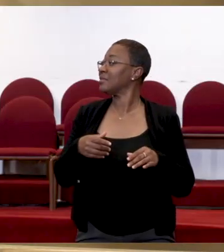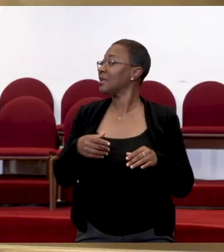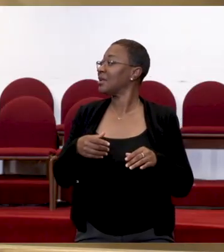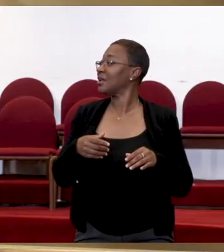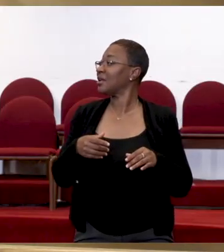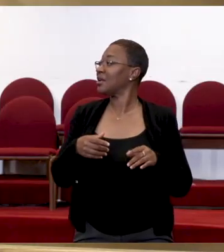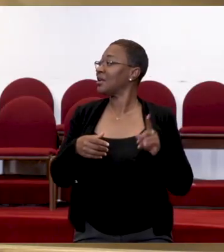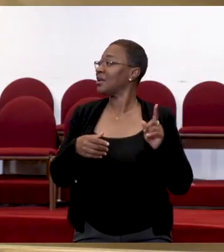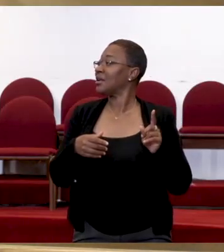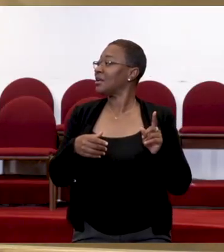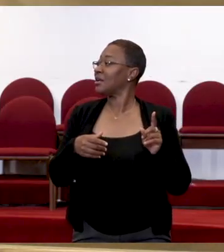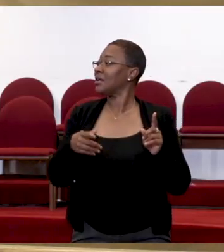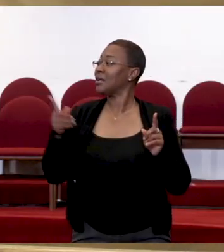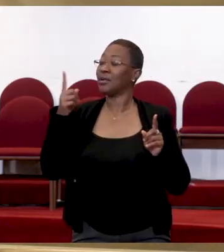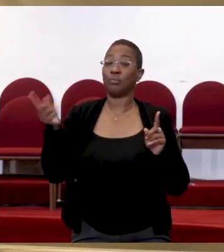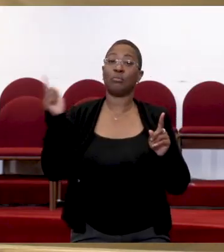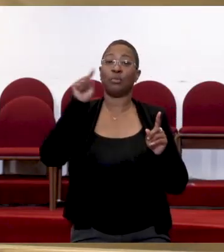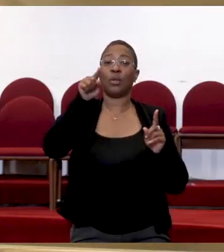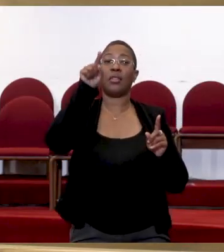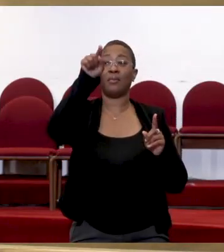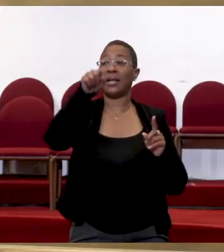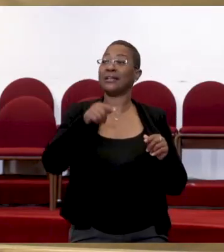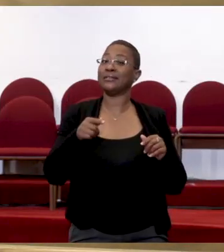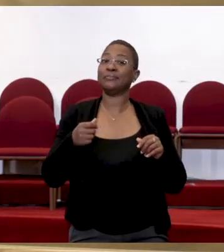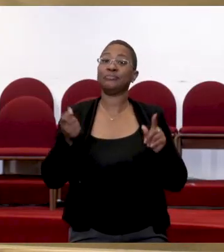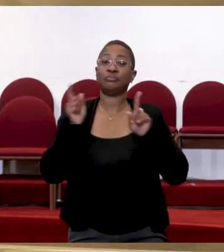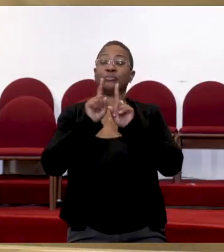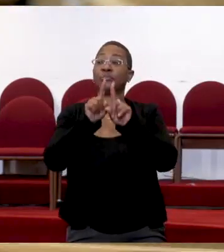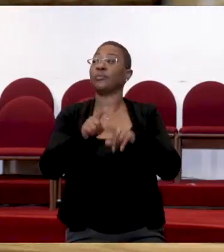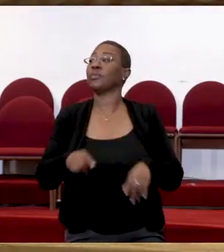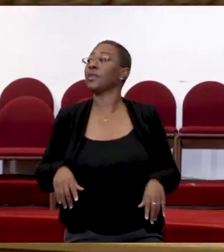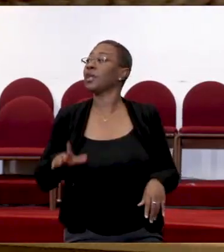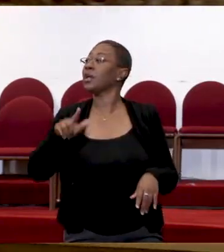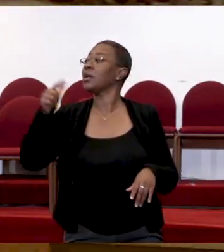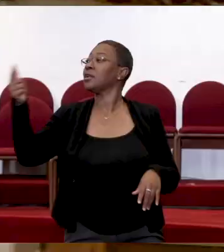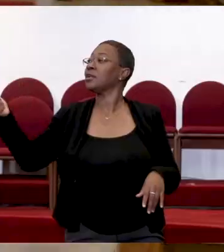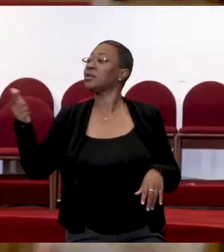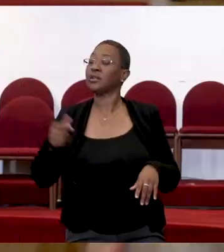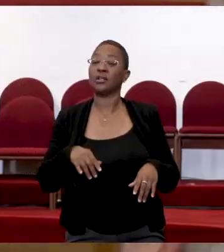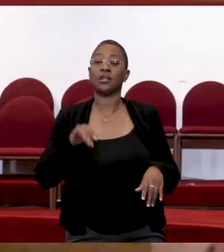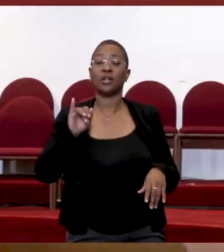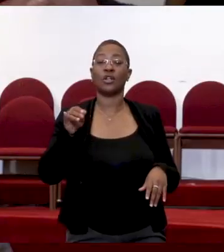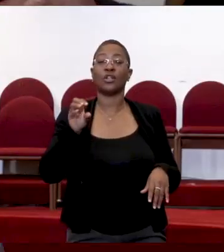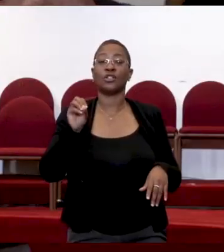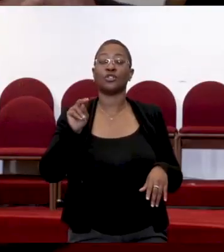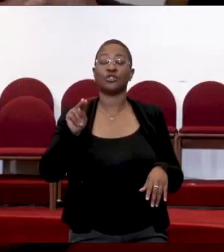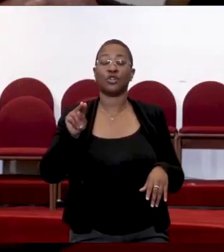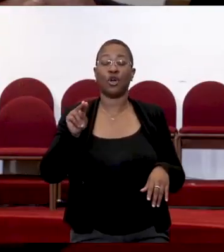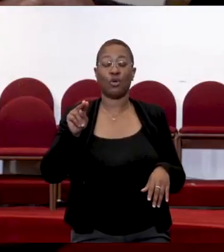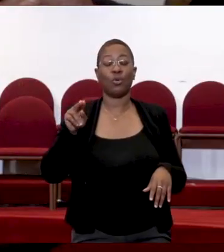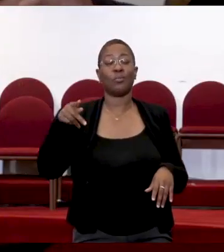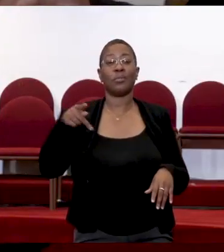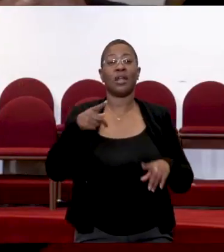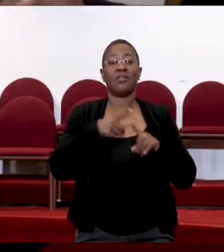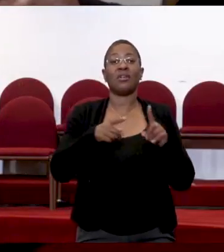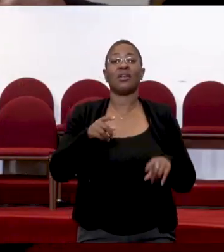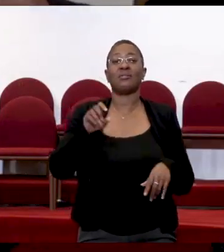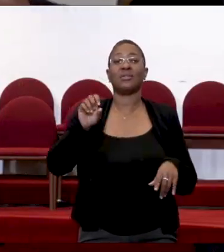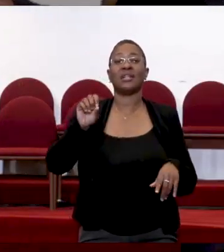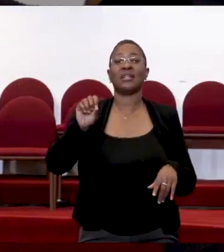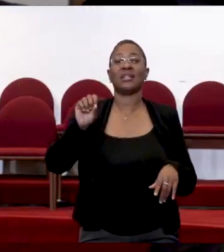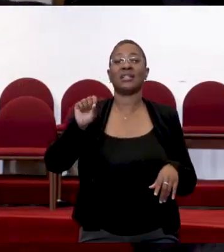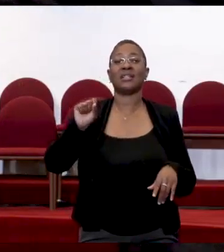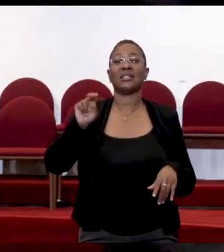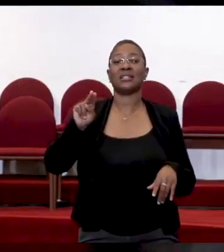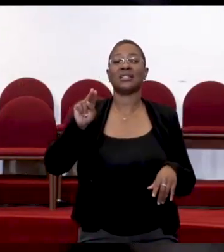Okay. All right, go ahead. Tell us your name, what neighborhood you're from. My name is Joan Penso, and I'm from the Sunset Outer Drive